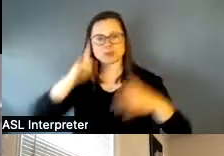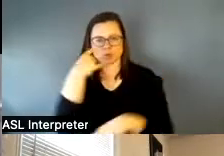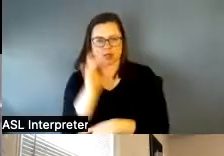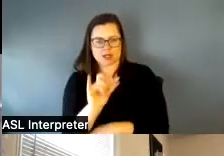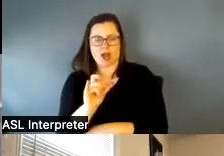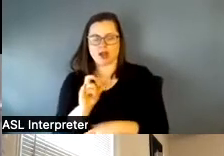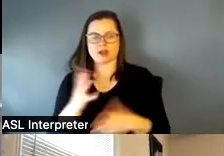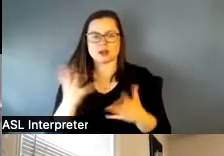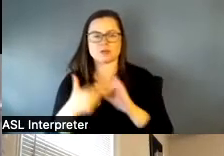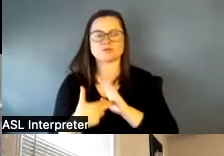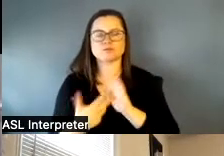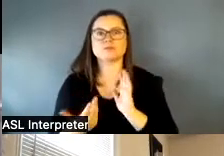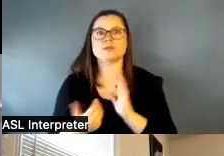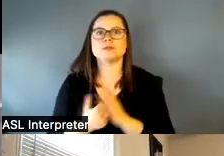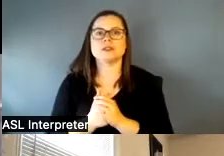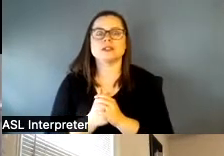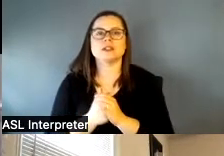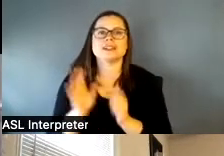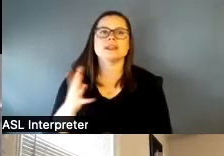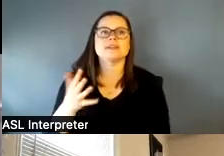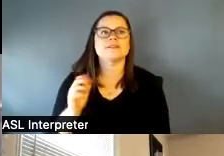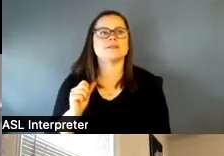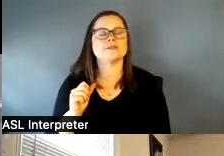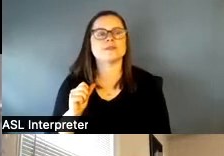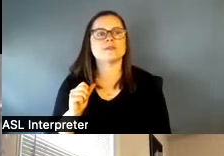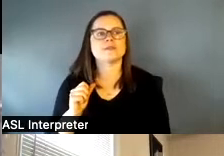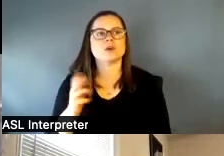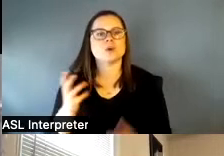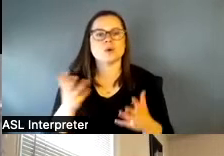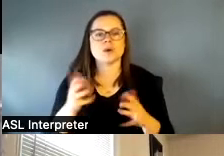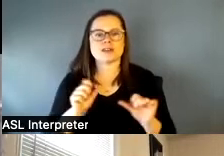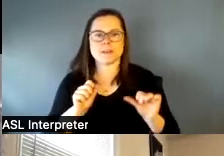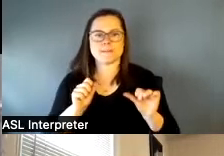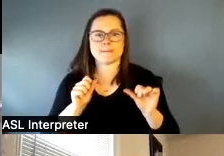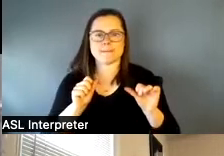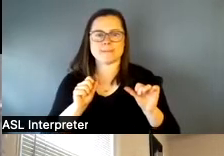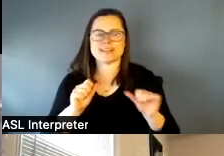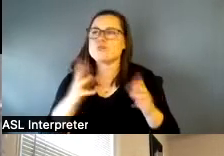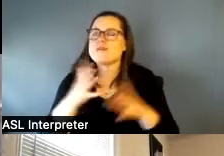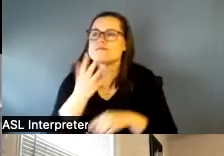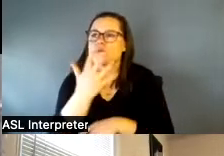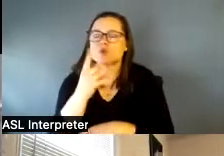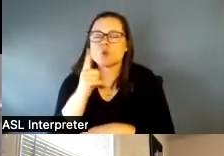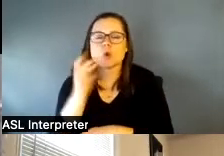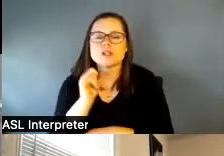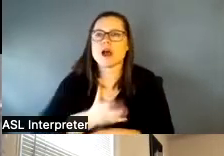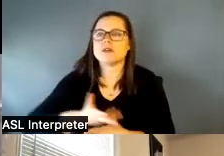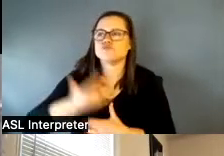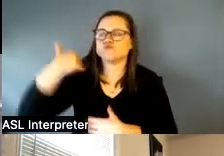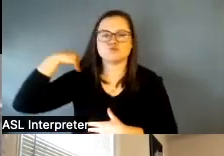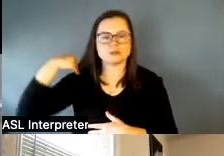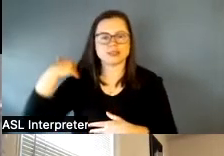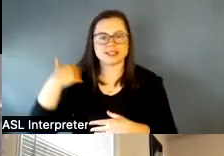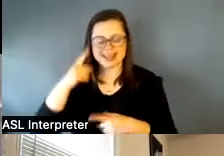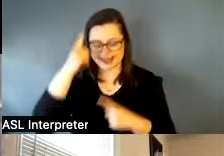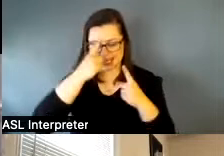of this kind of potential forest, and thinking about the exact site